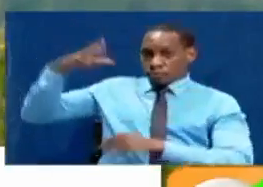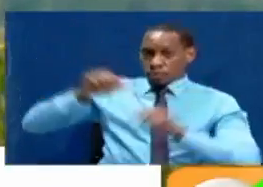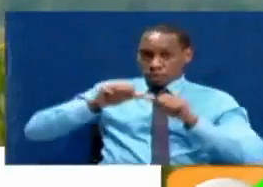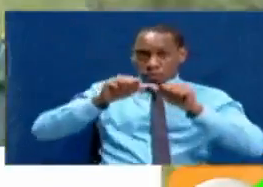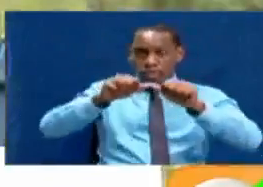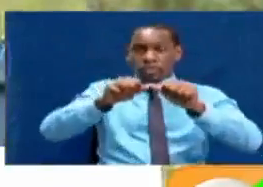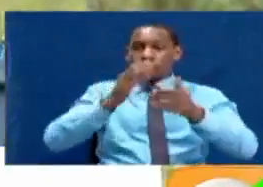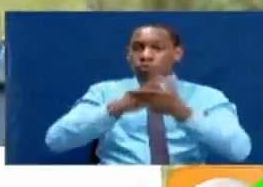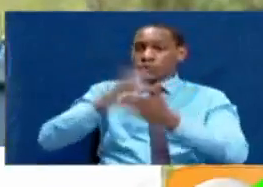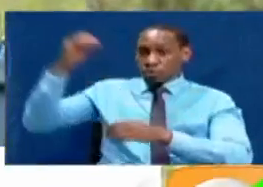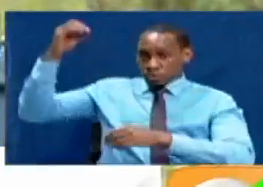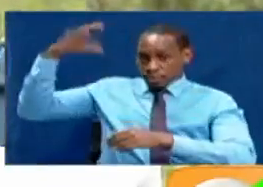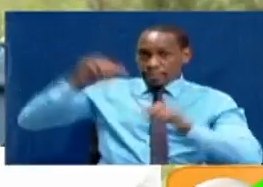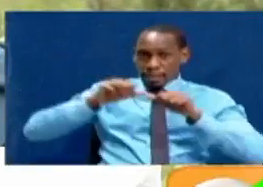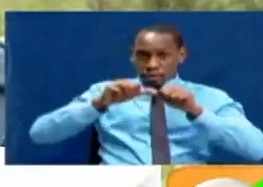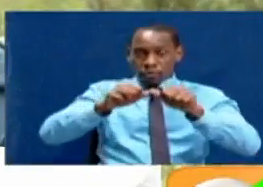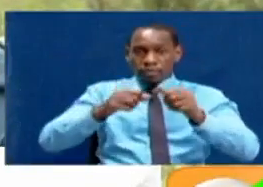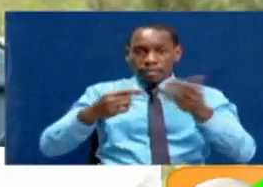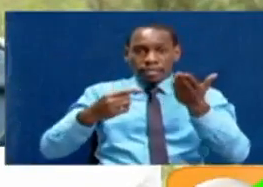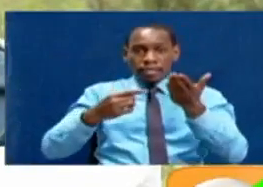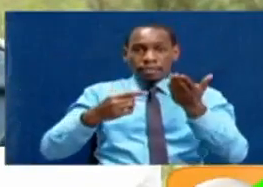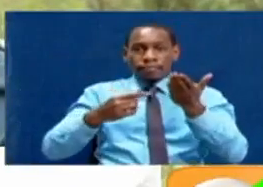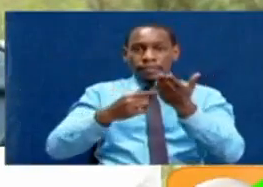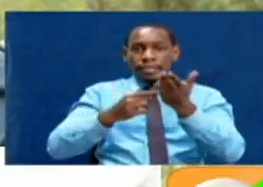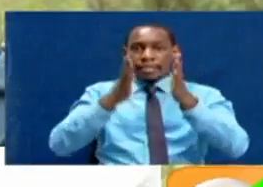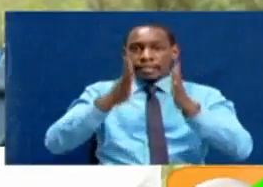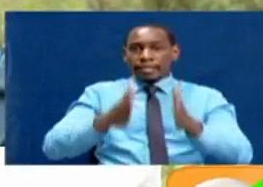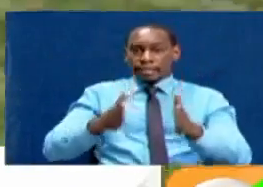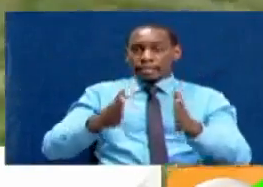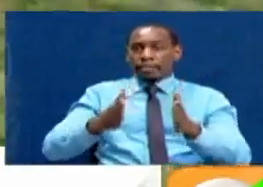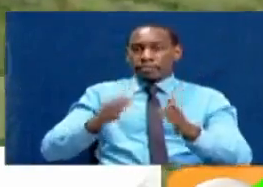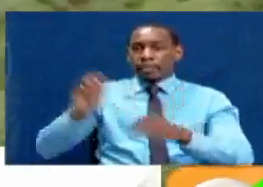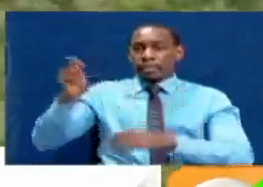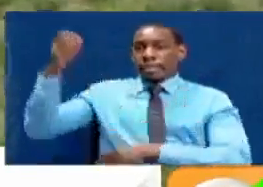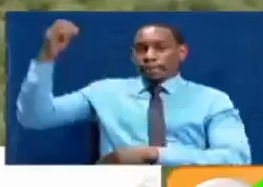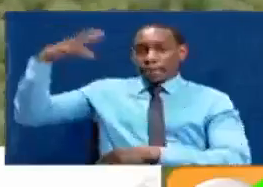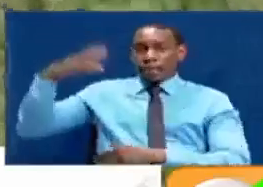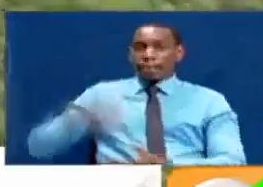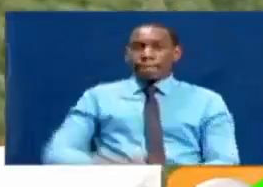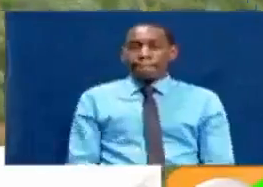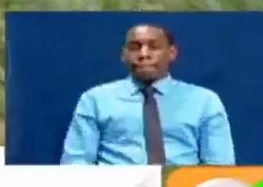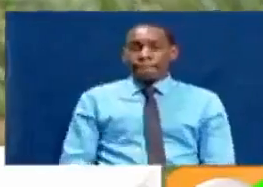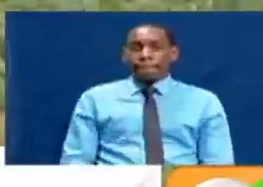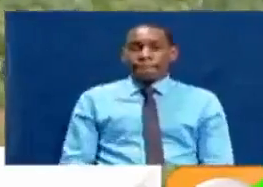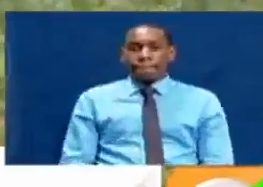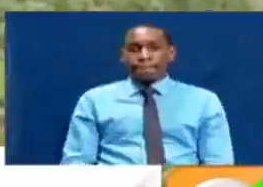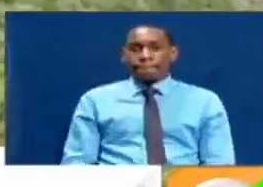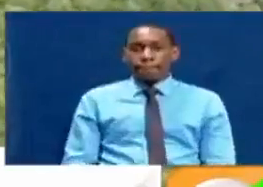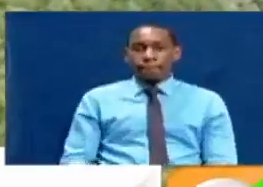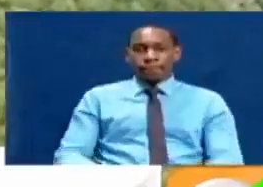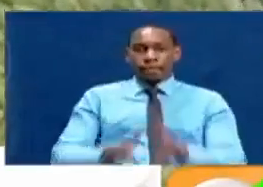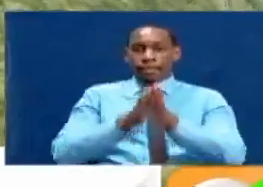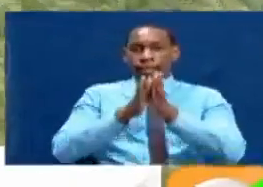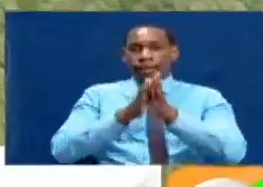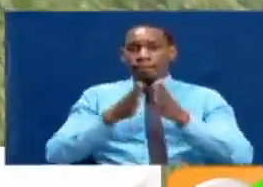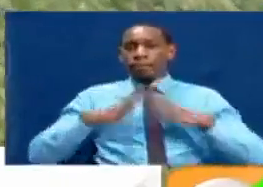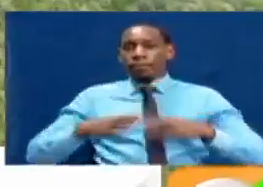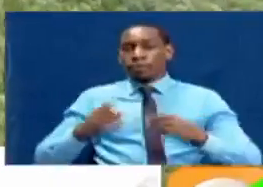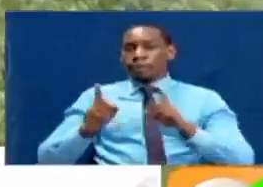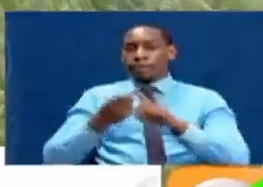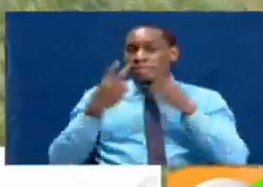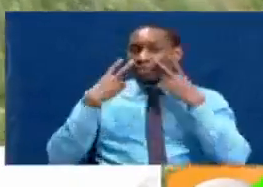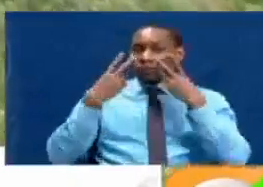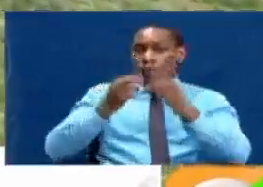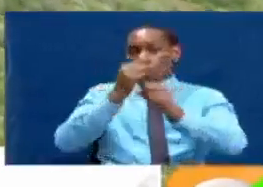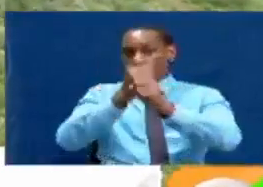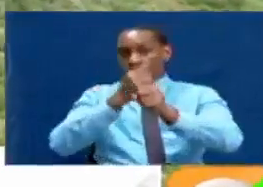Actually, it's usually live. And I'm a technician, with electrical technician at Kenya Power. The public had a first glimpse